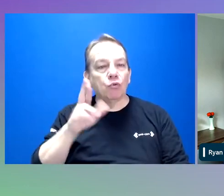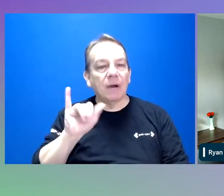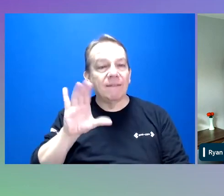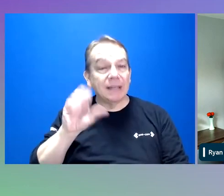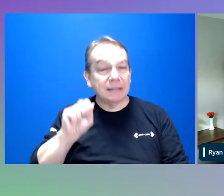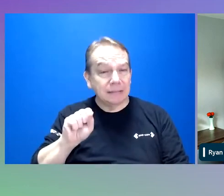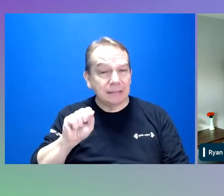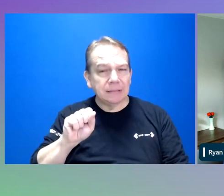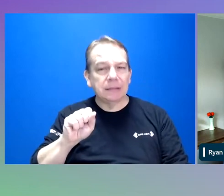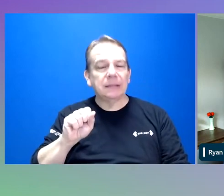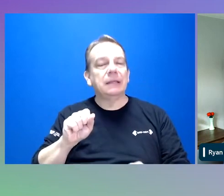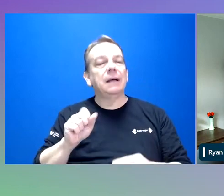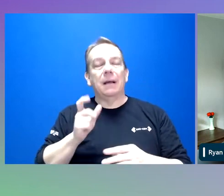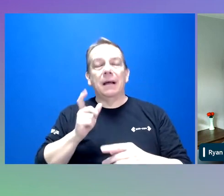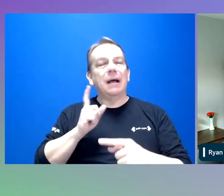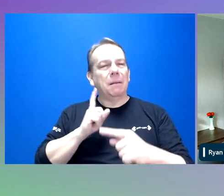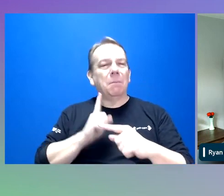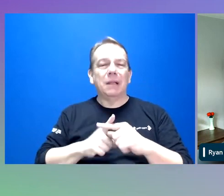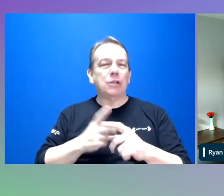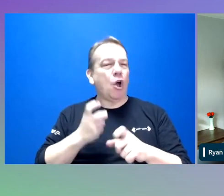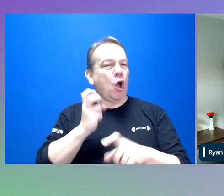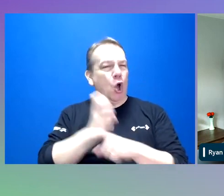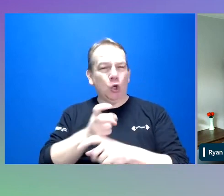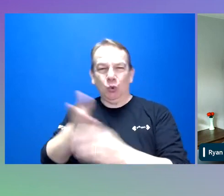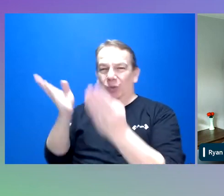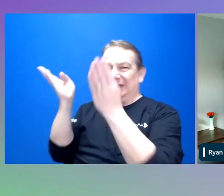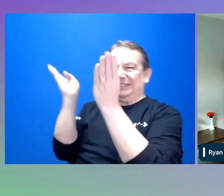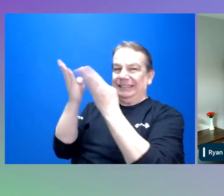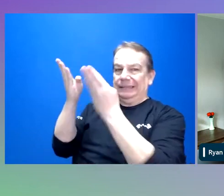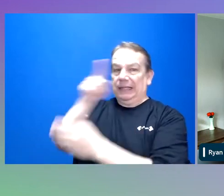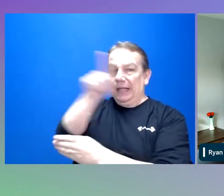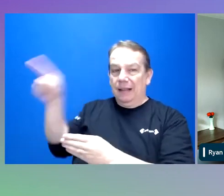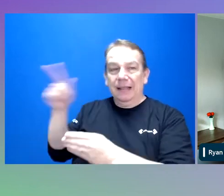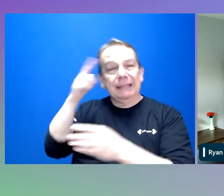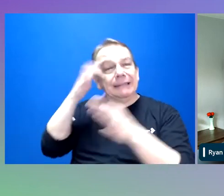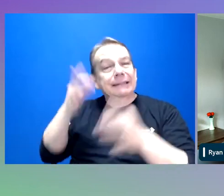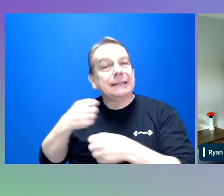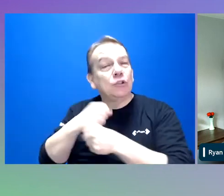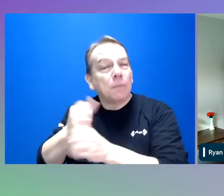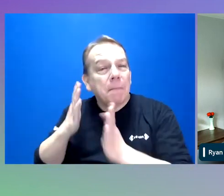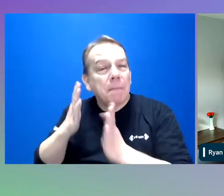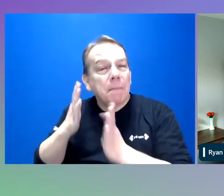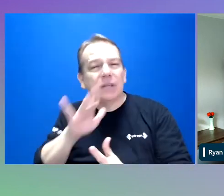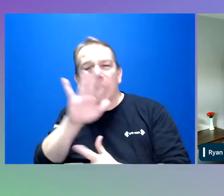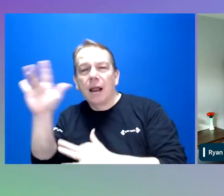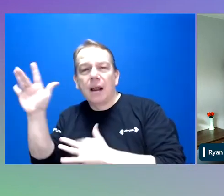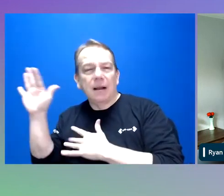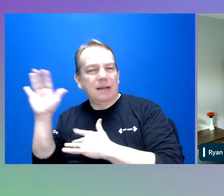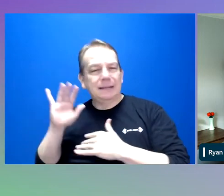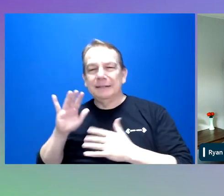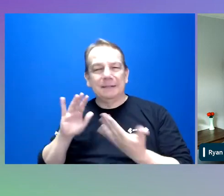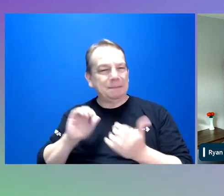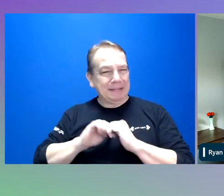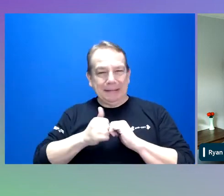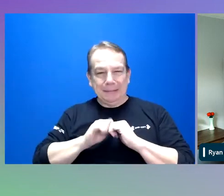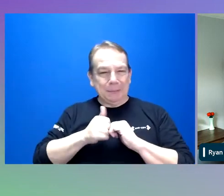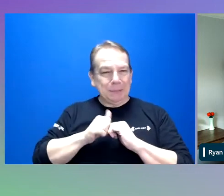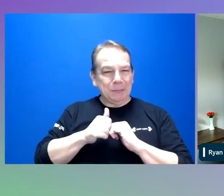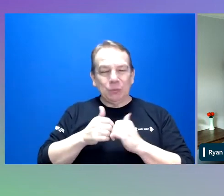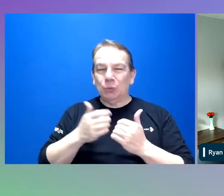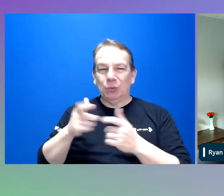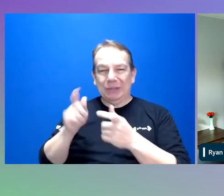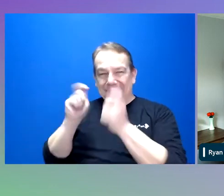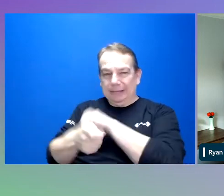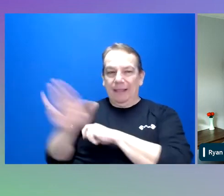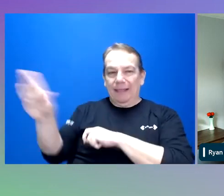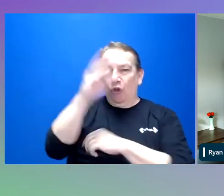with decision makers and leadership. Do you have any tips on ways to help disarm this type of thinking?